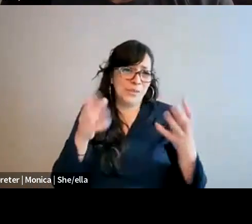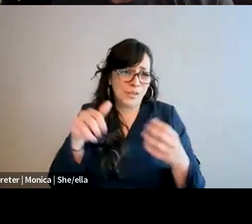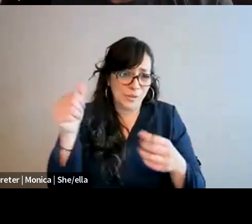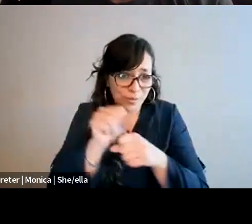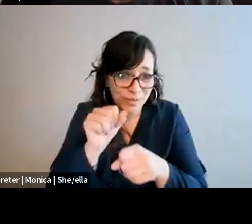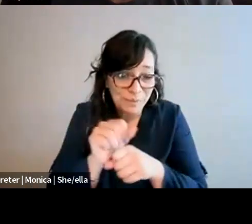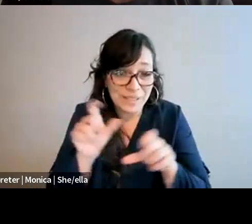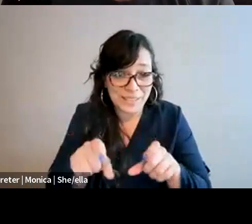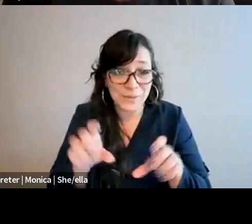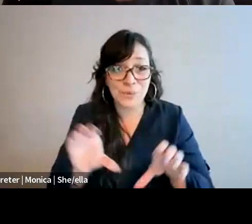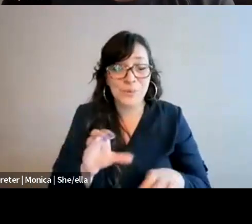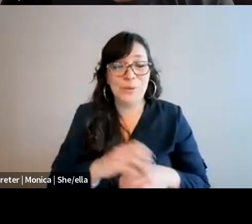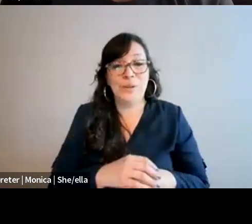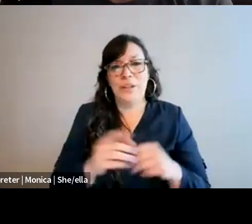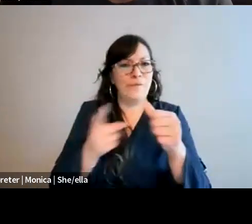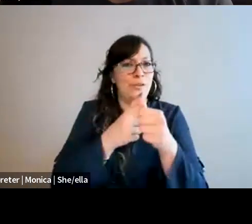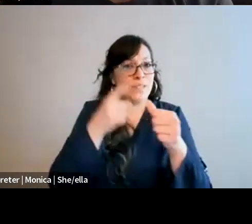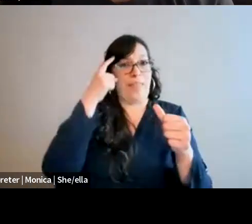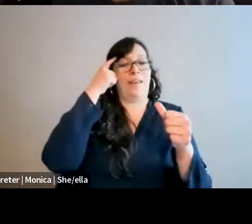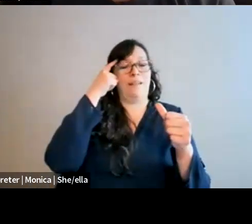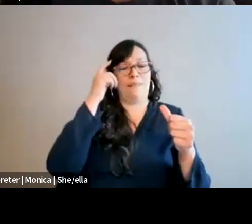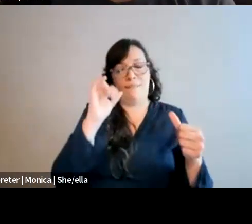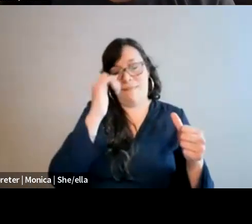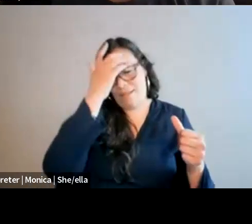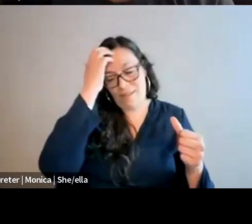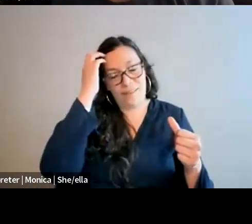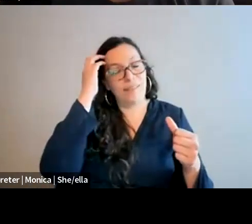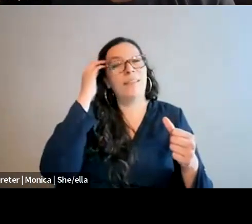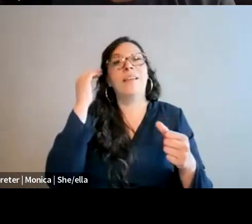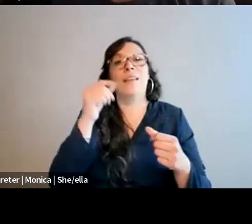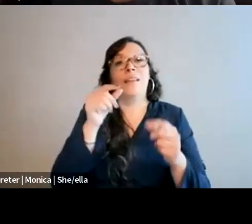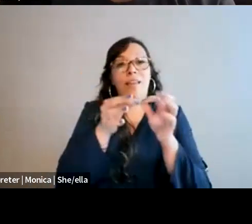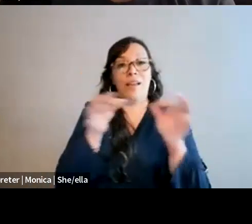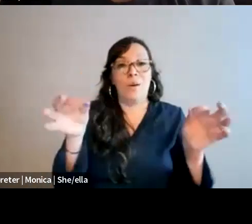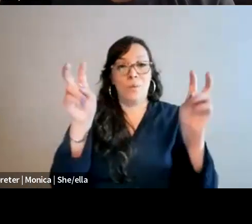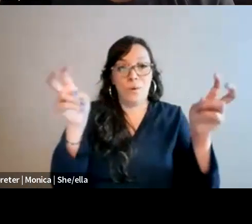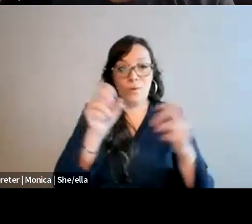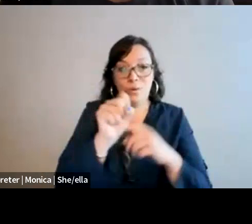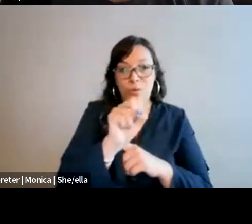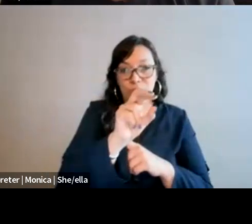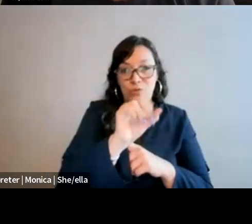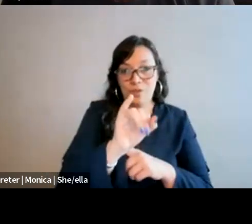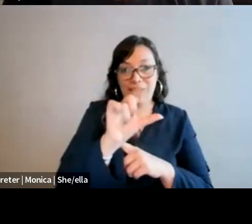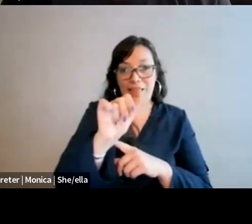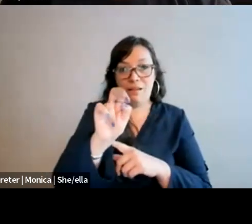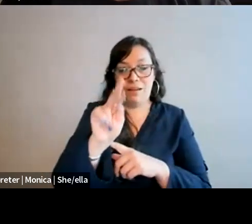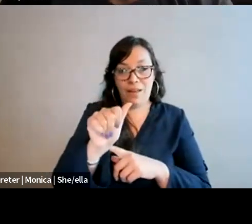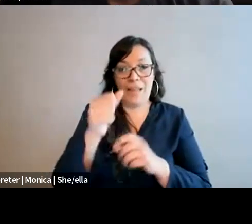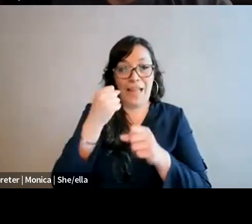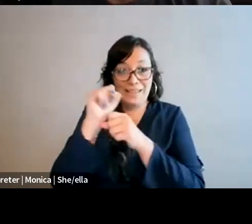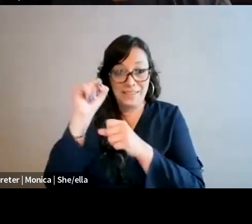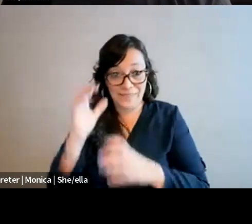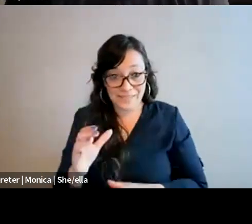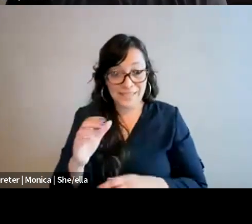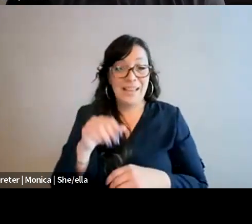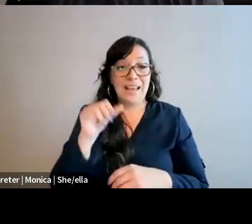think, you know, what comes to mind immediately is a quote by a Sri Lankan activist, A.T. Ariadna. And